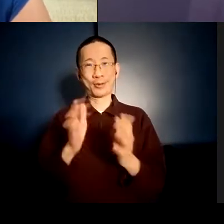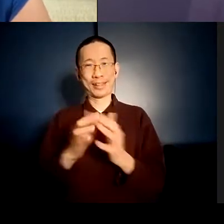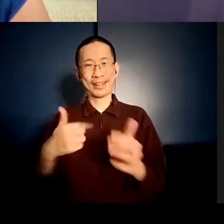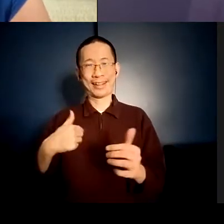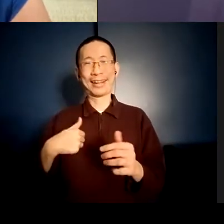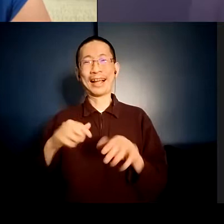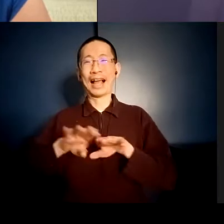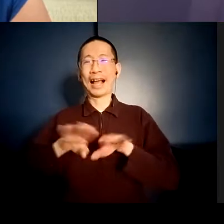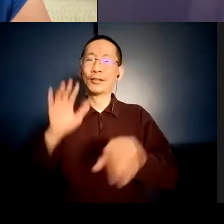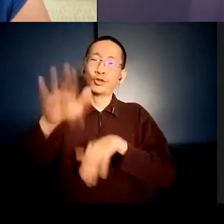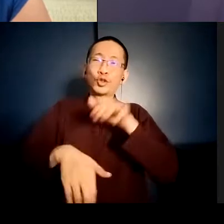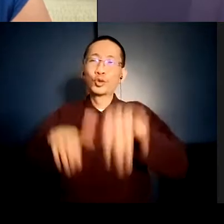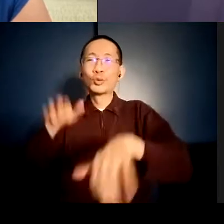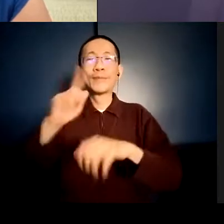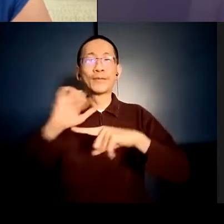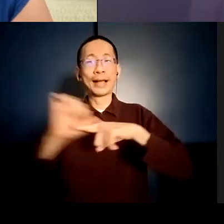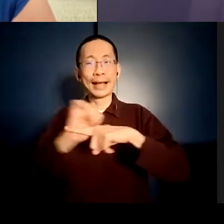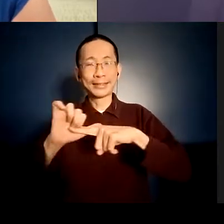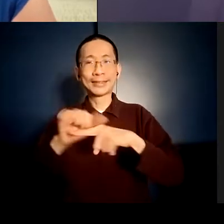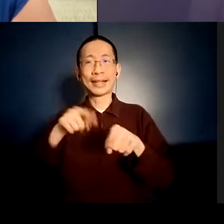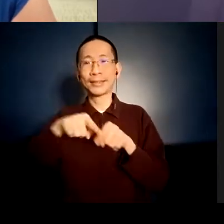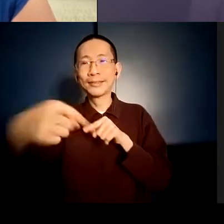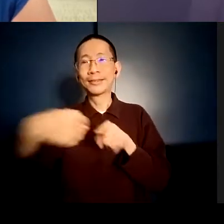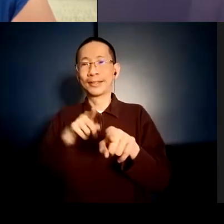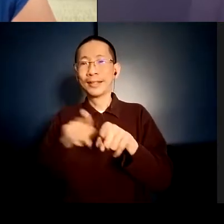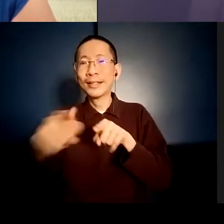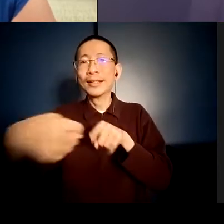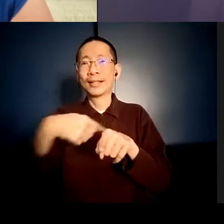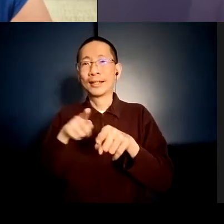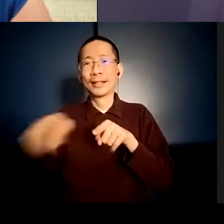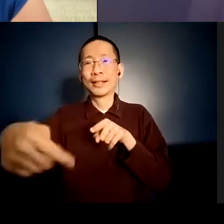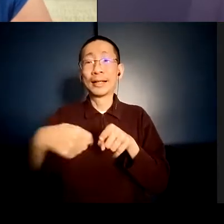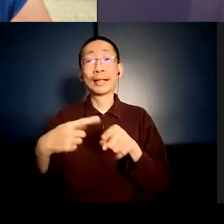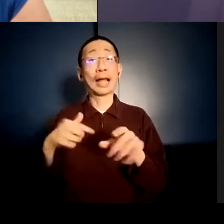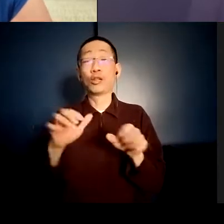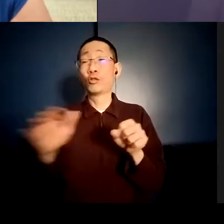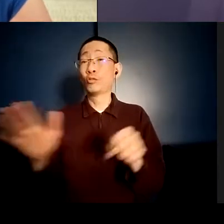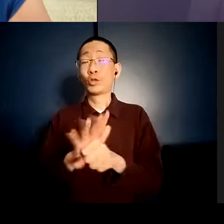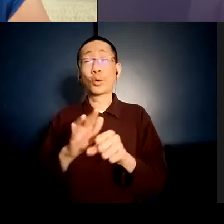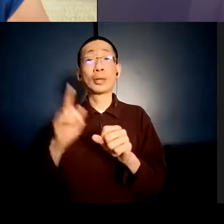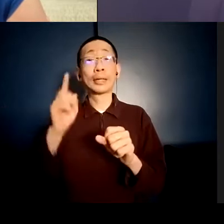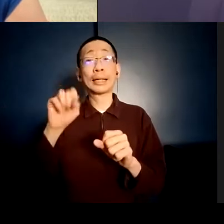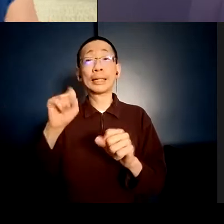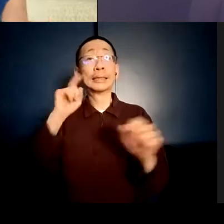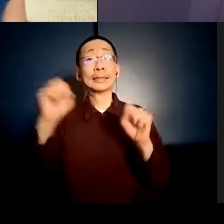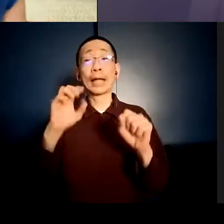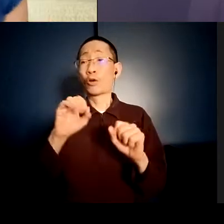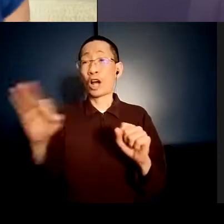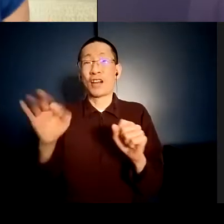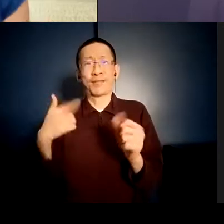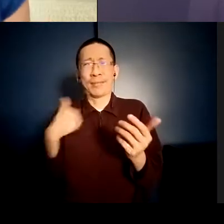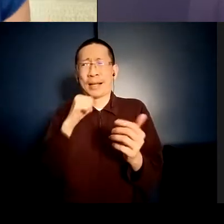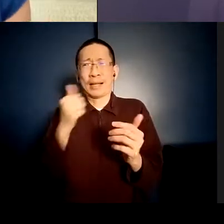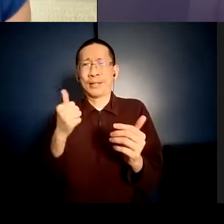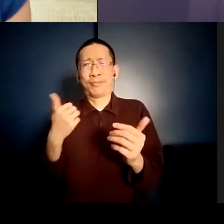for exercise. I do lap swimming. I go completely sound off when I swim. I do not have an interest in using